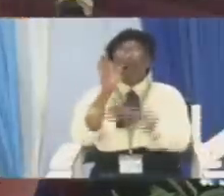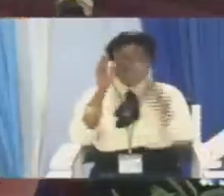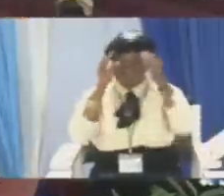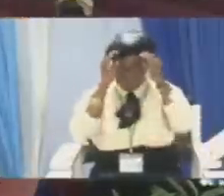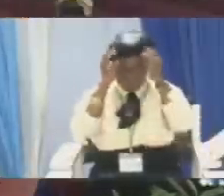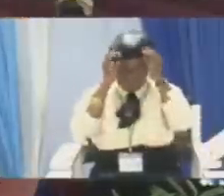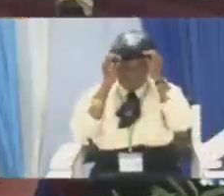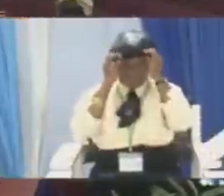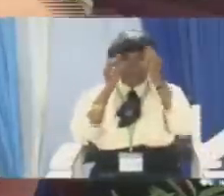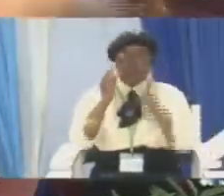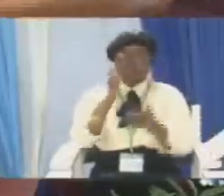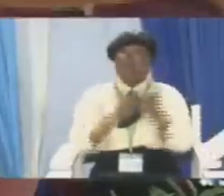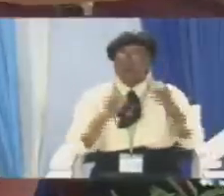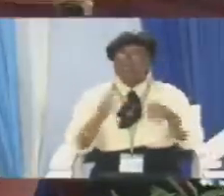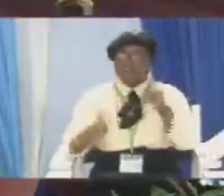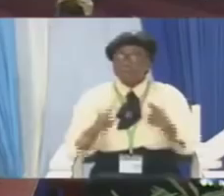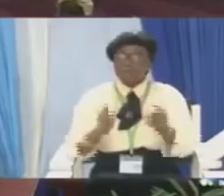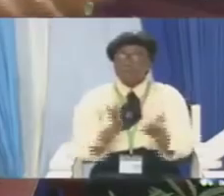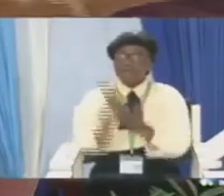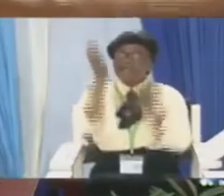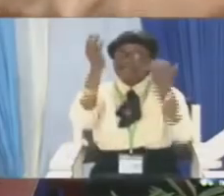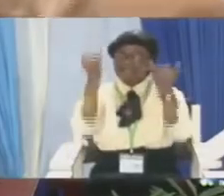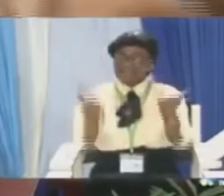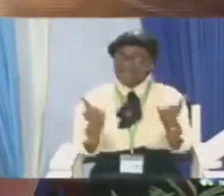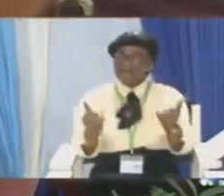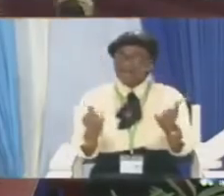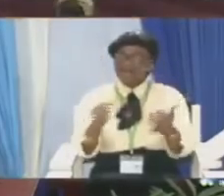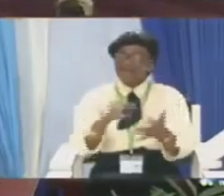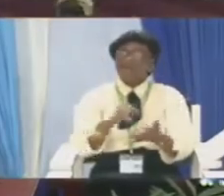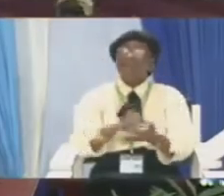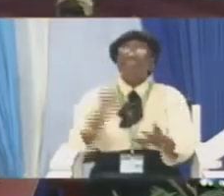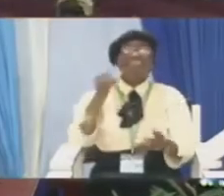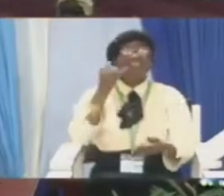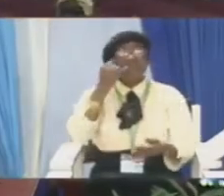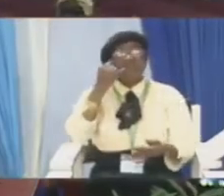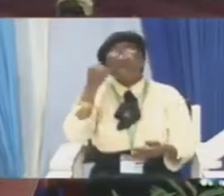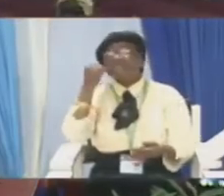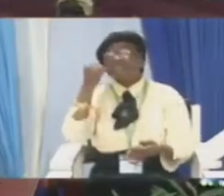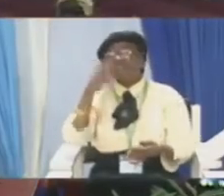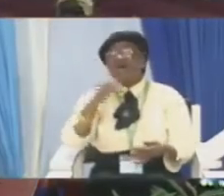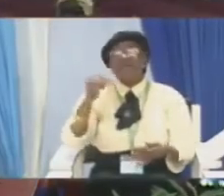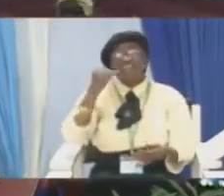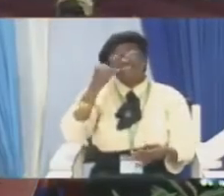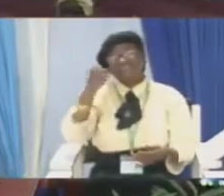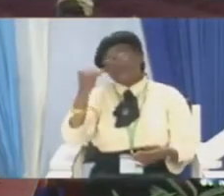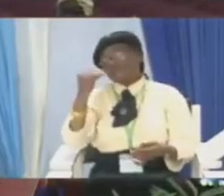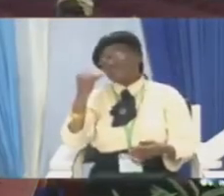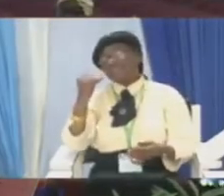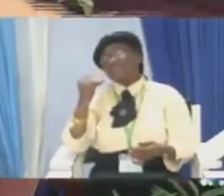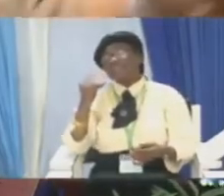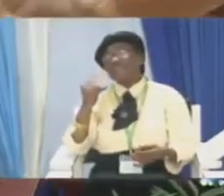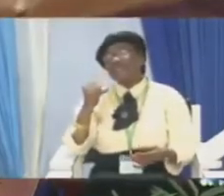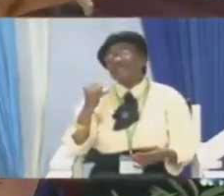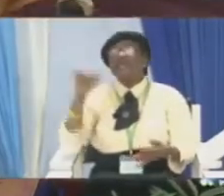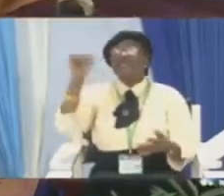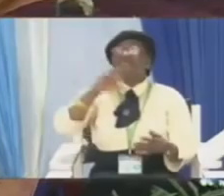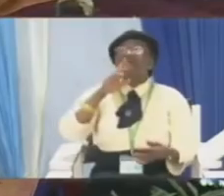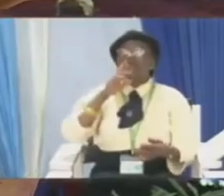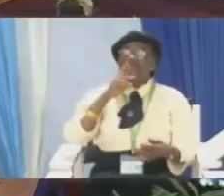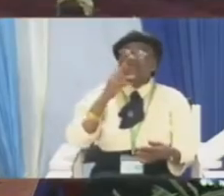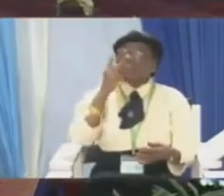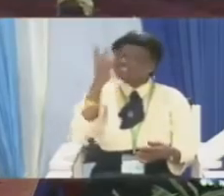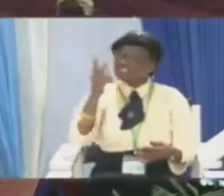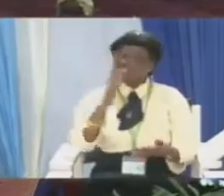Some people, right now, it is now envy and competitive jealousy. They are now seeing